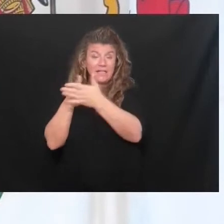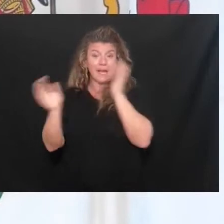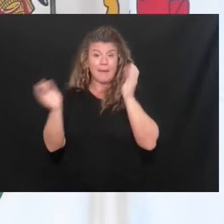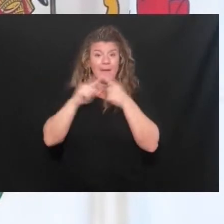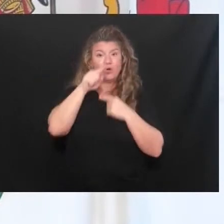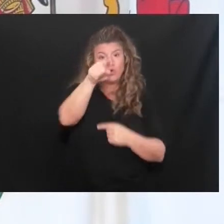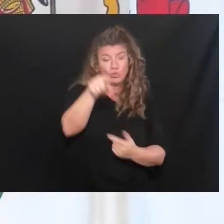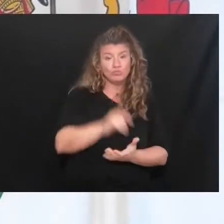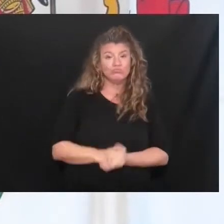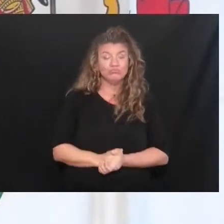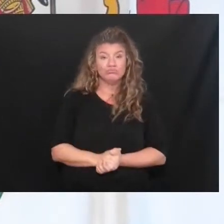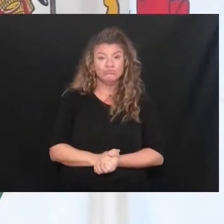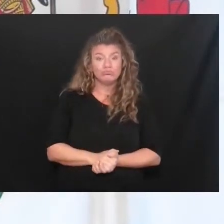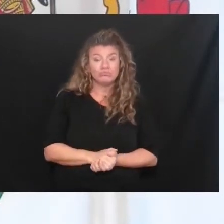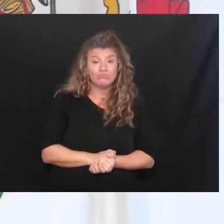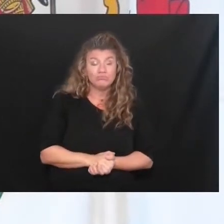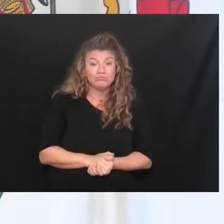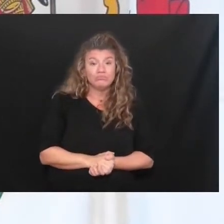going to get this.